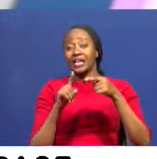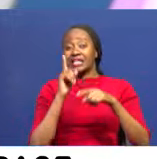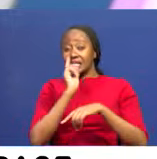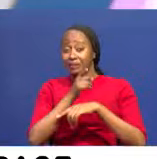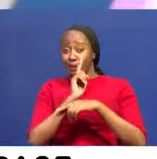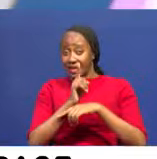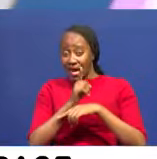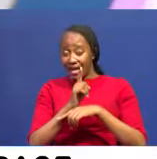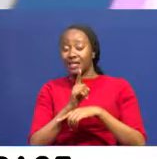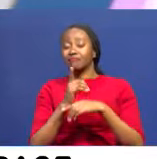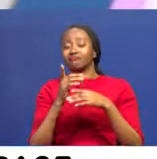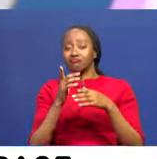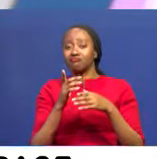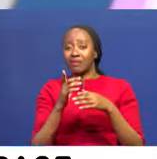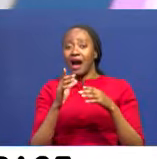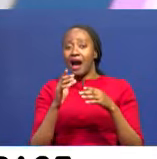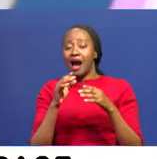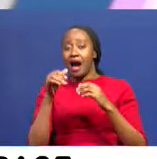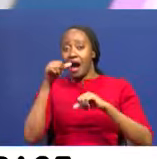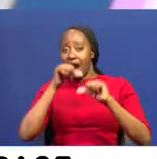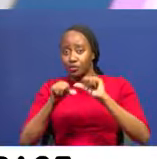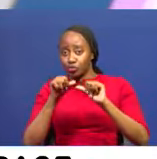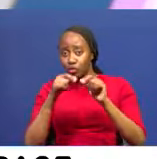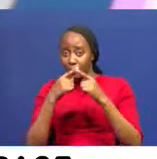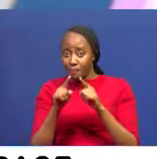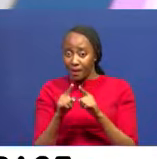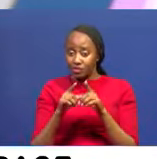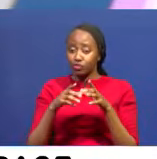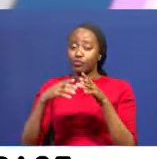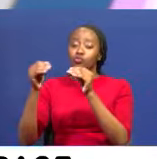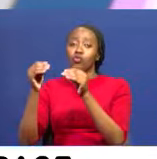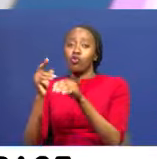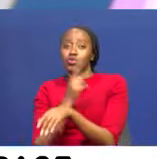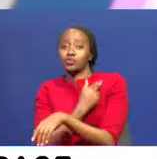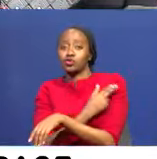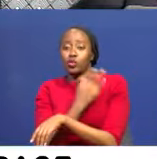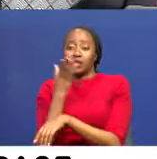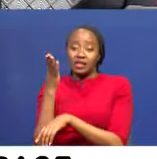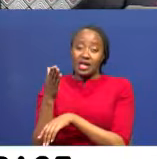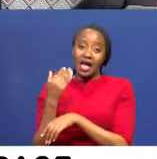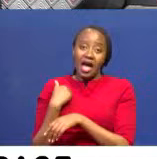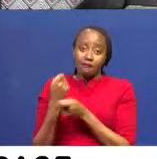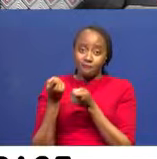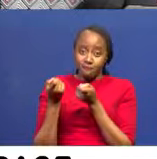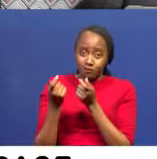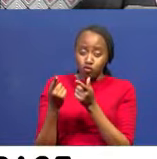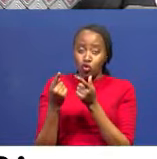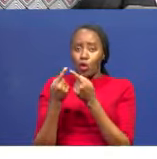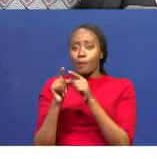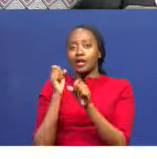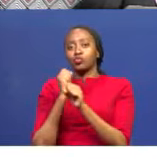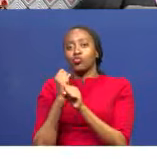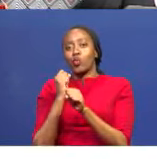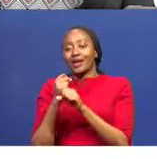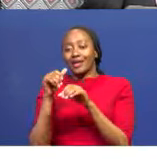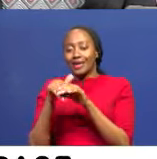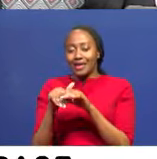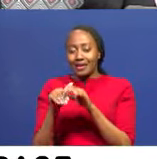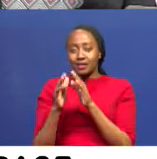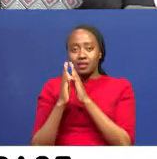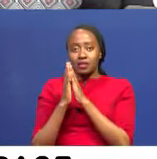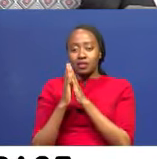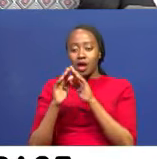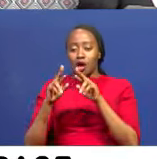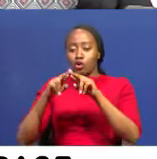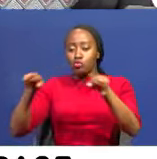most hospitals now, despite the few numbers, you'll find that in the wards, that they're working with, you'll find that the doctor will